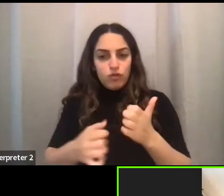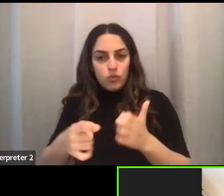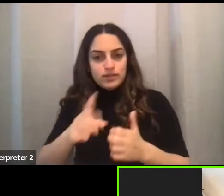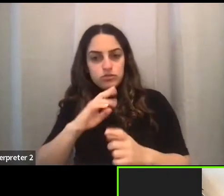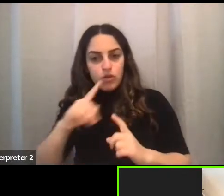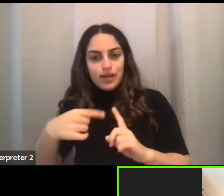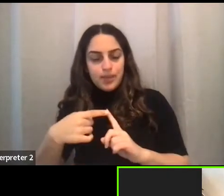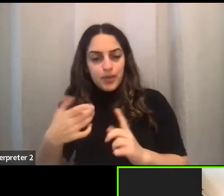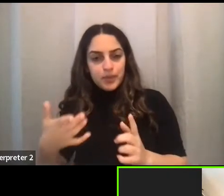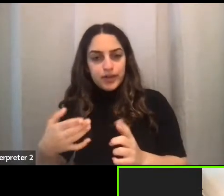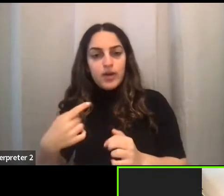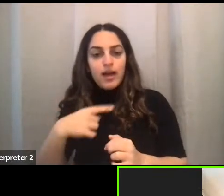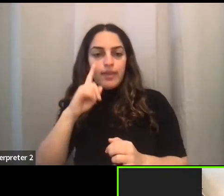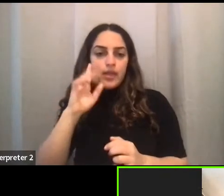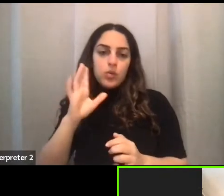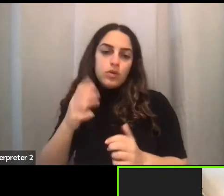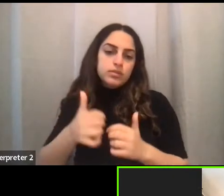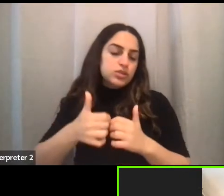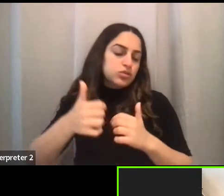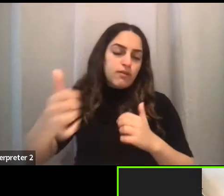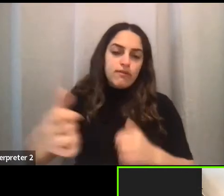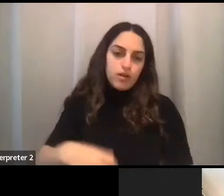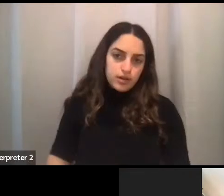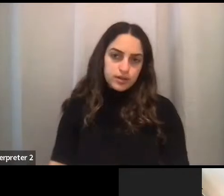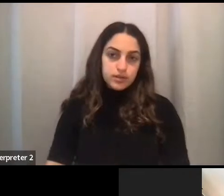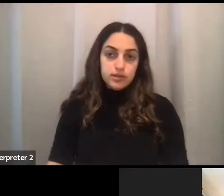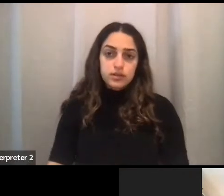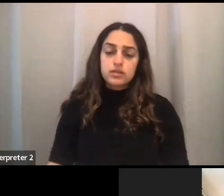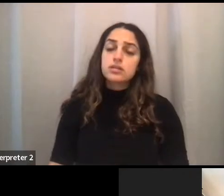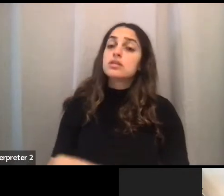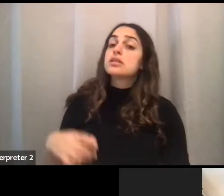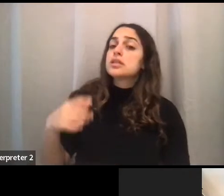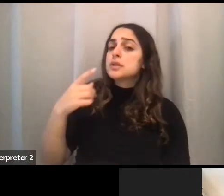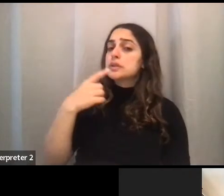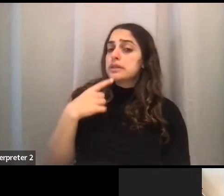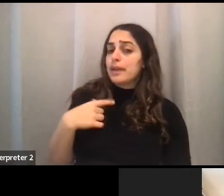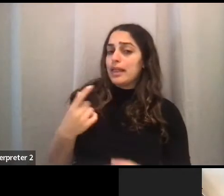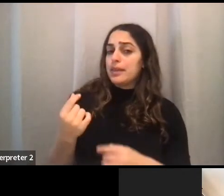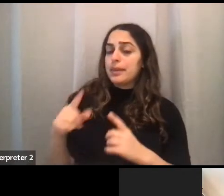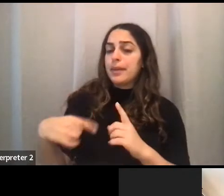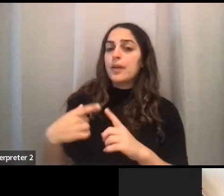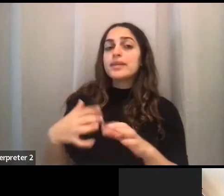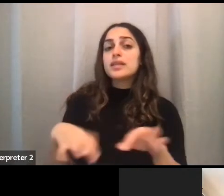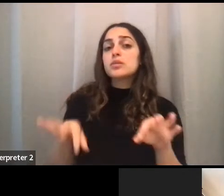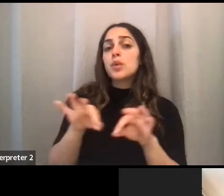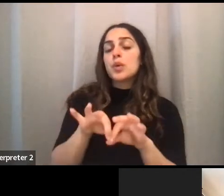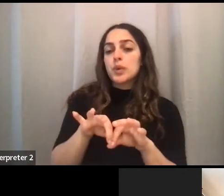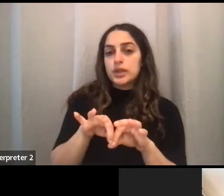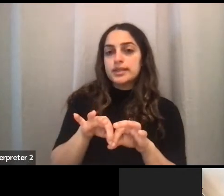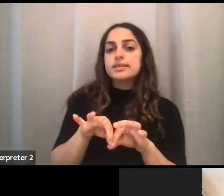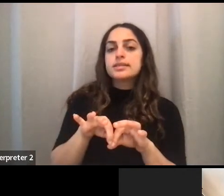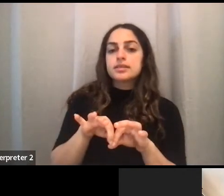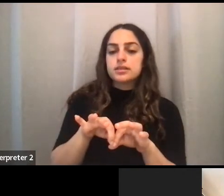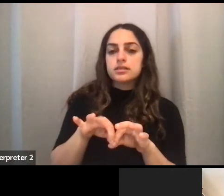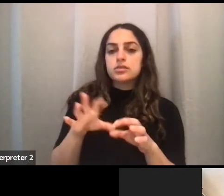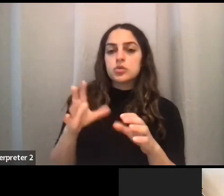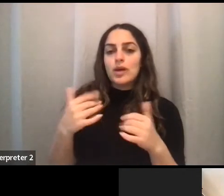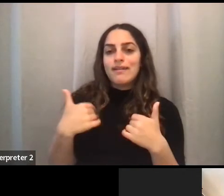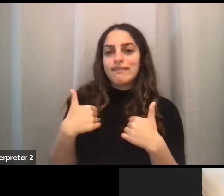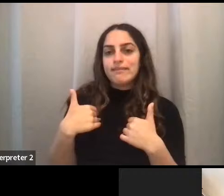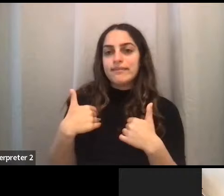about i think we'll get so far ahead could you tell me a little bit about the importance and it is important to have